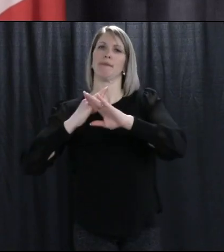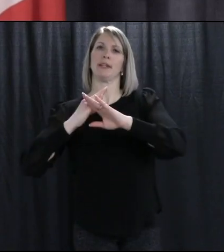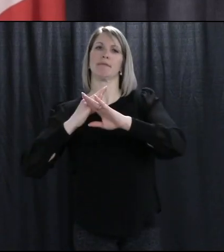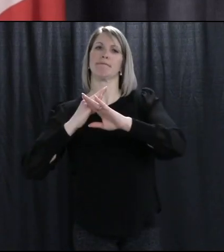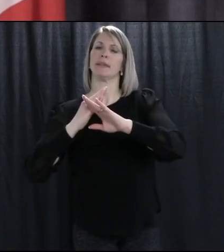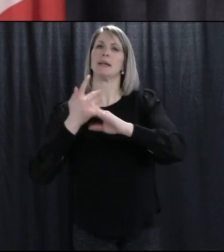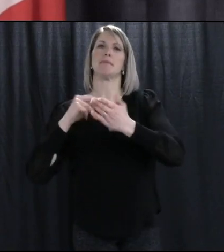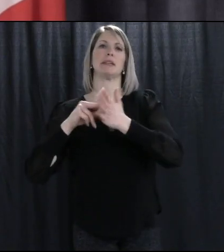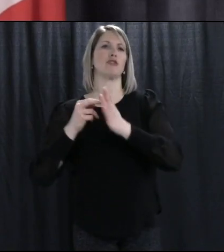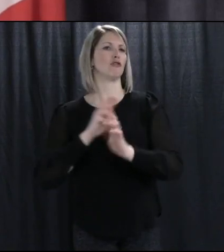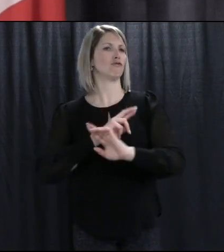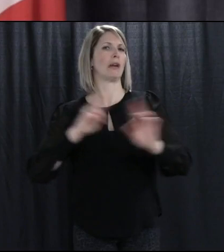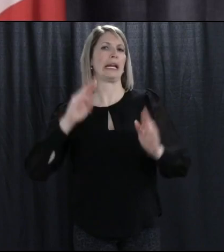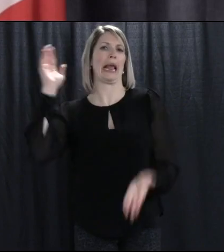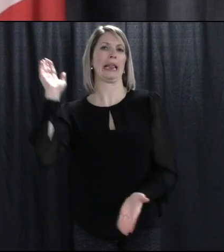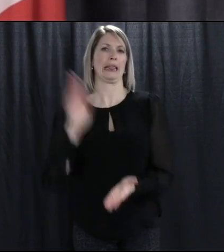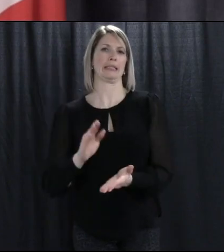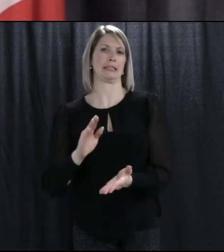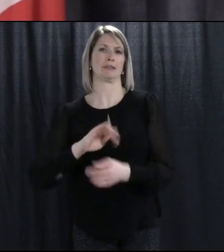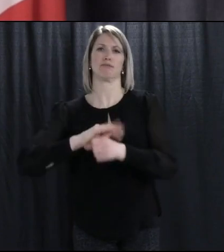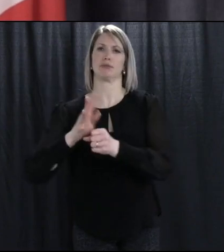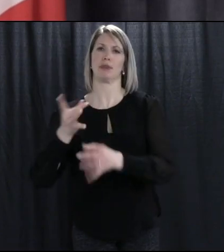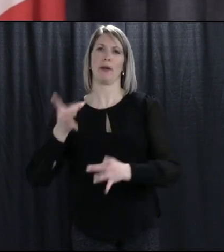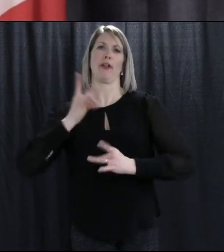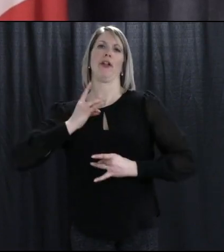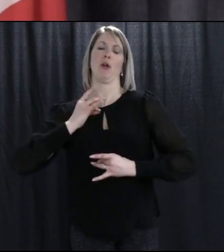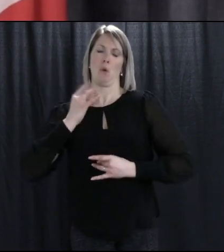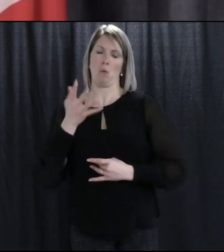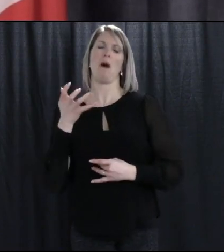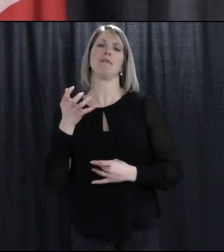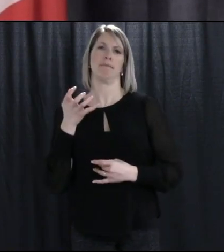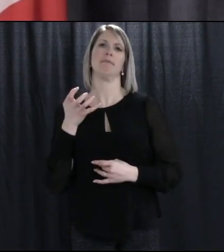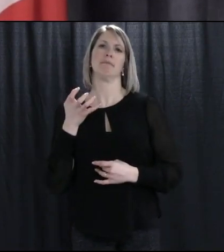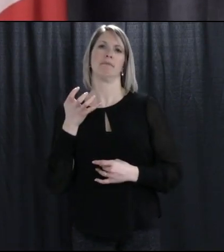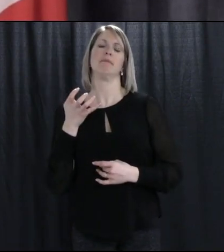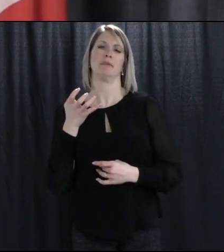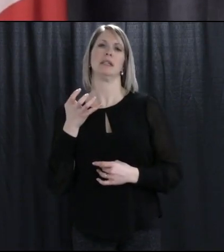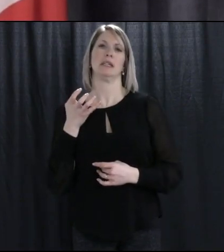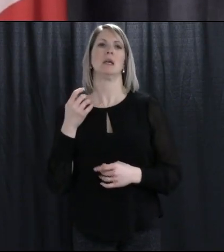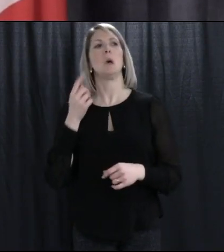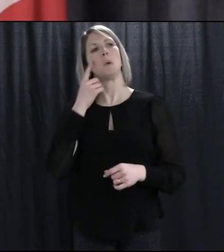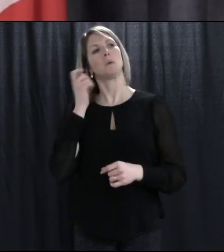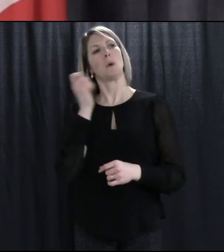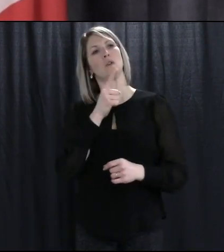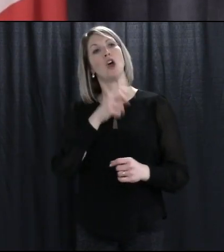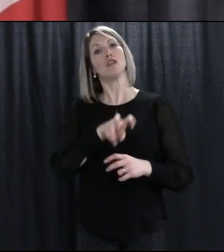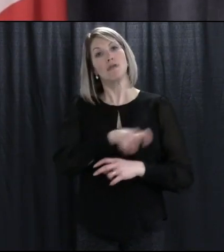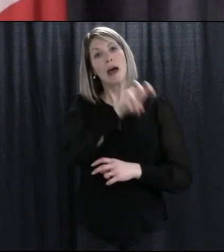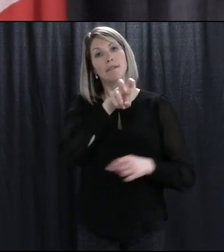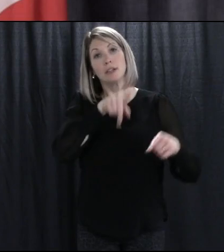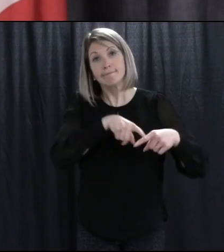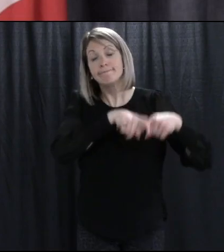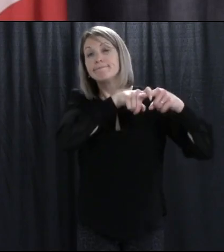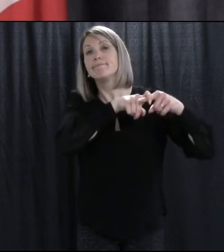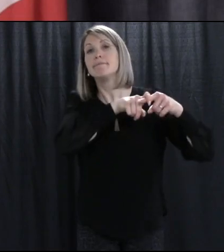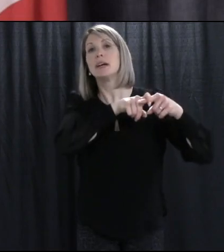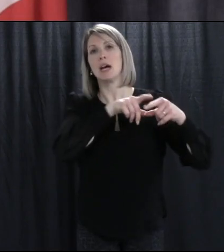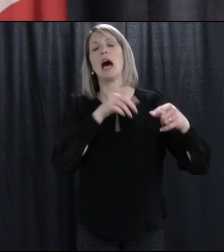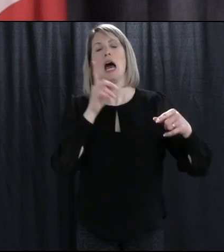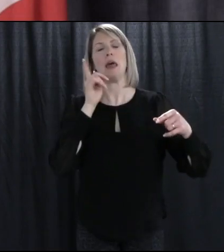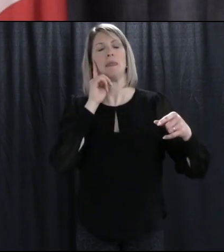to isolation for returning travelers, where our biggest risks are. I hope that we will be able to